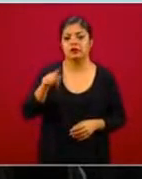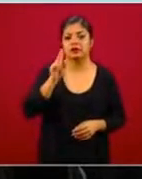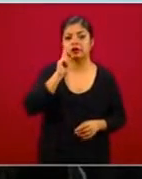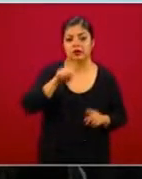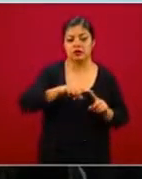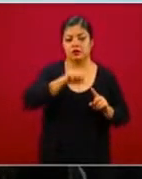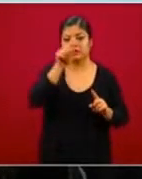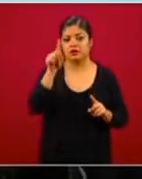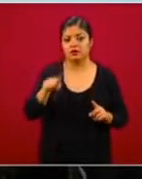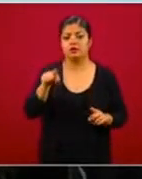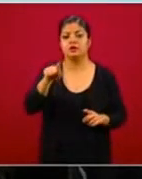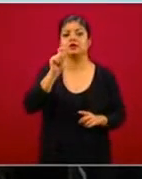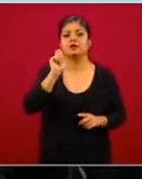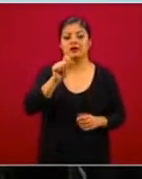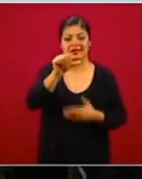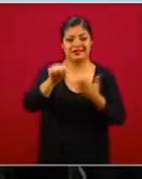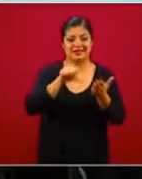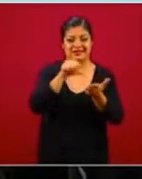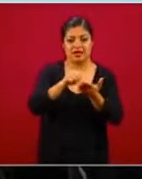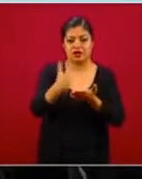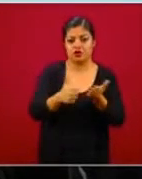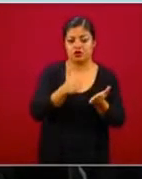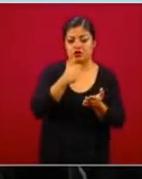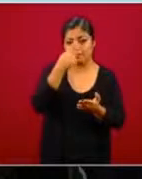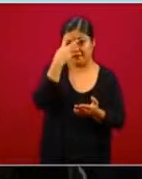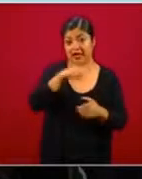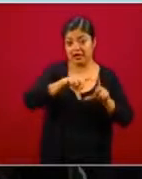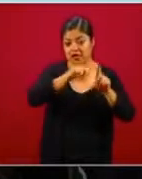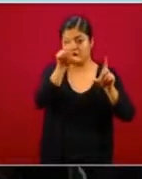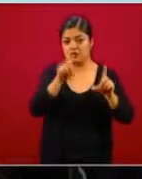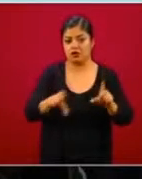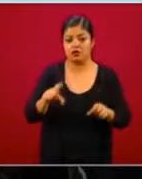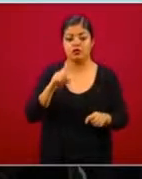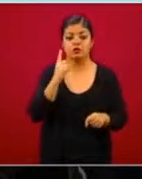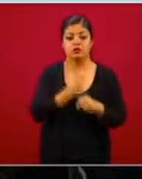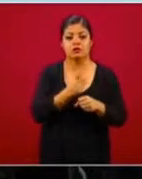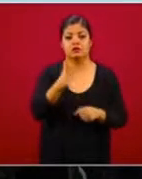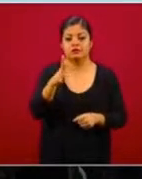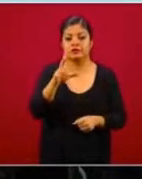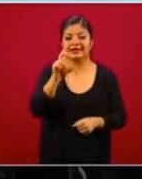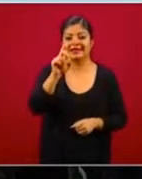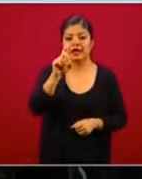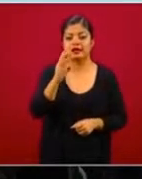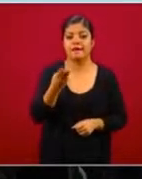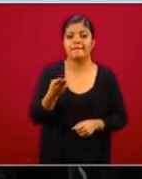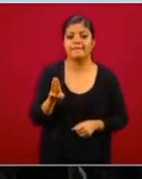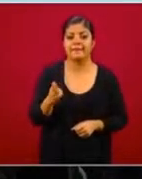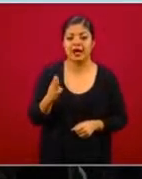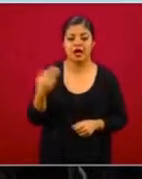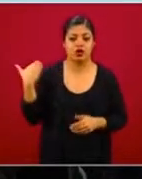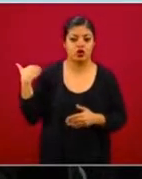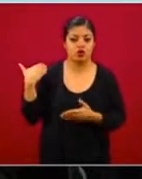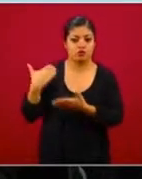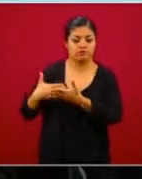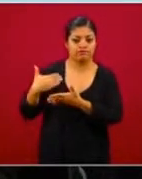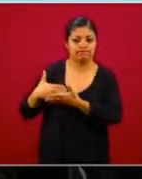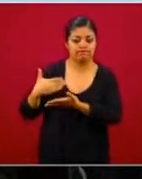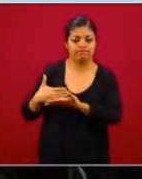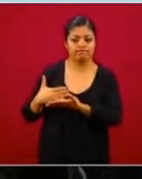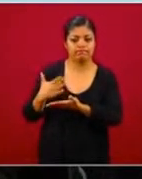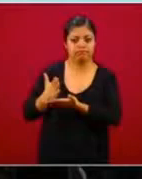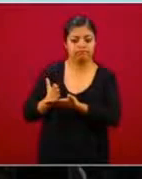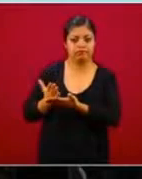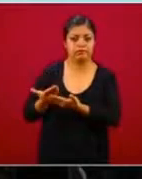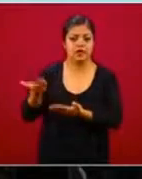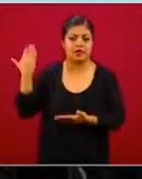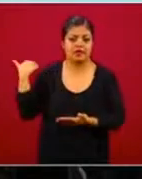found in that. And so let's look at these curves. This is for Valle de Mexico, and the